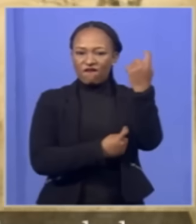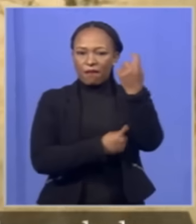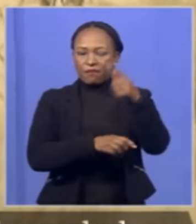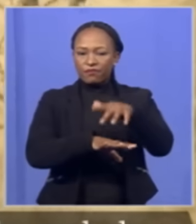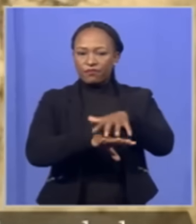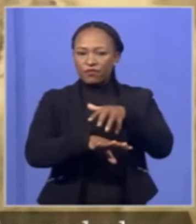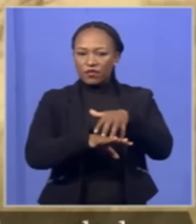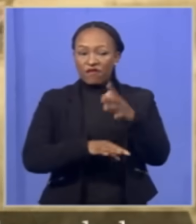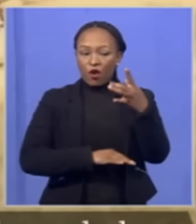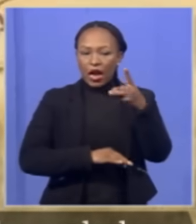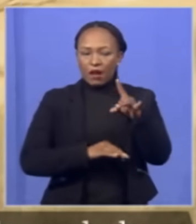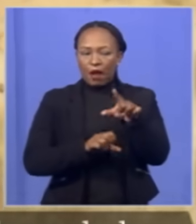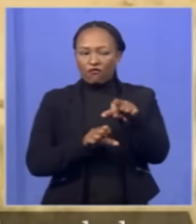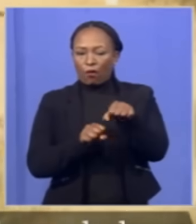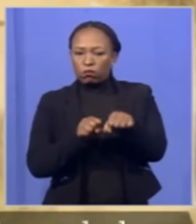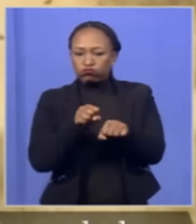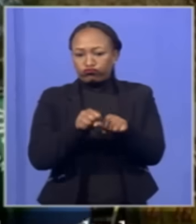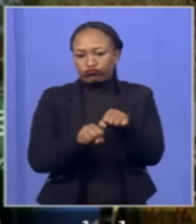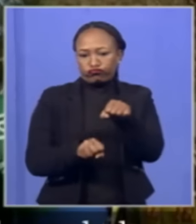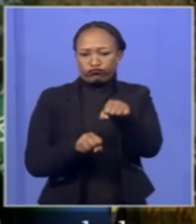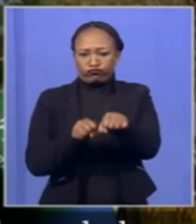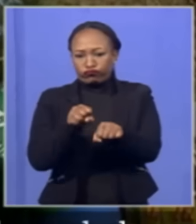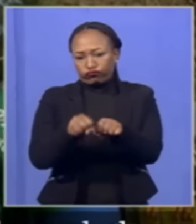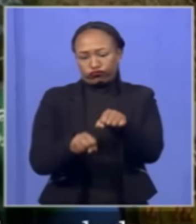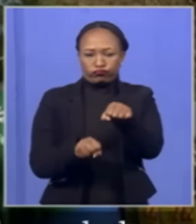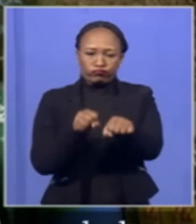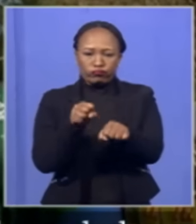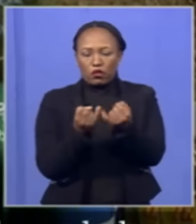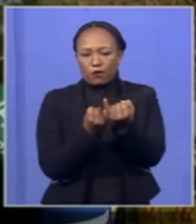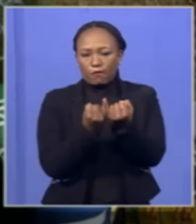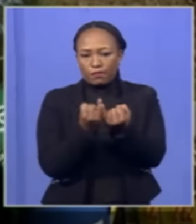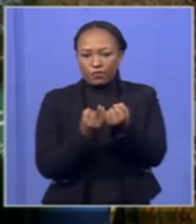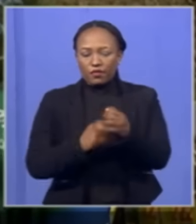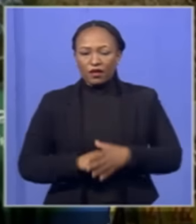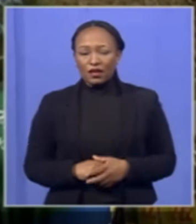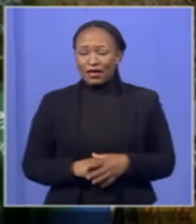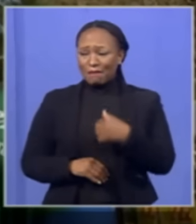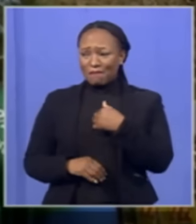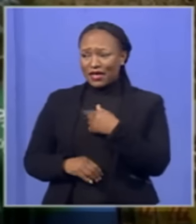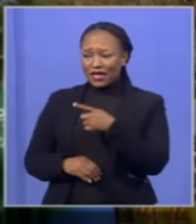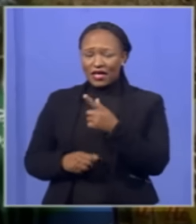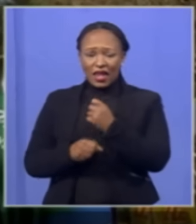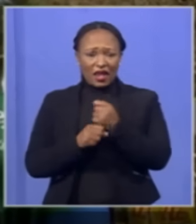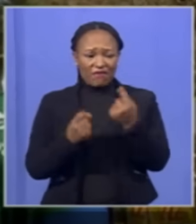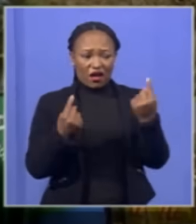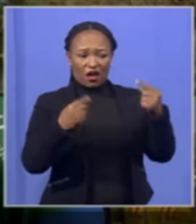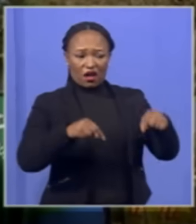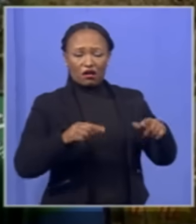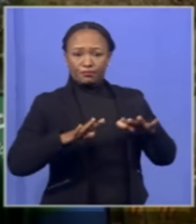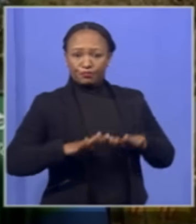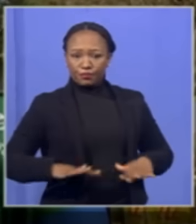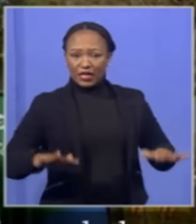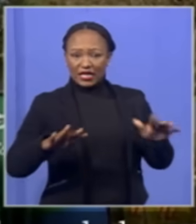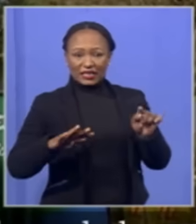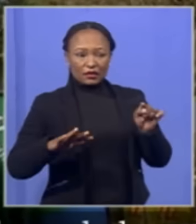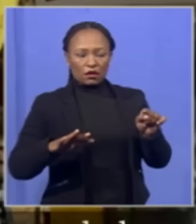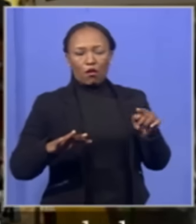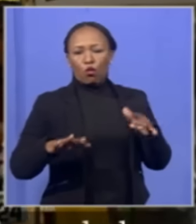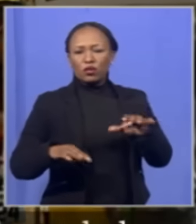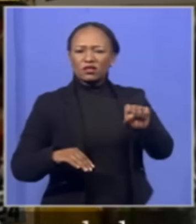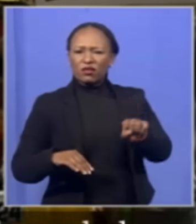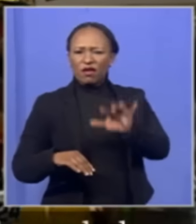mabokgoni a dibapadi. So what drew me to this race, I've never been to this part of the world, and yeah, it's really a beautiful part of South